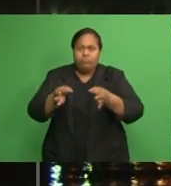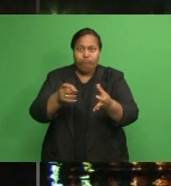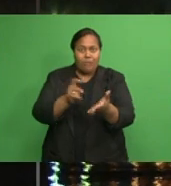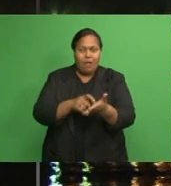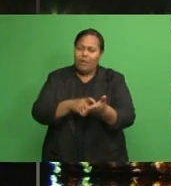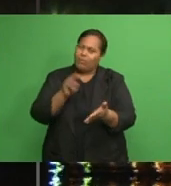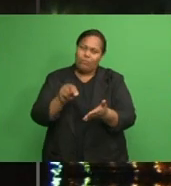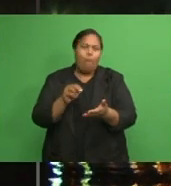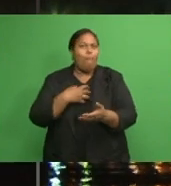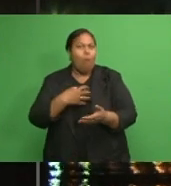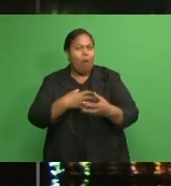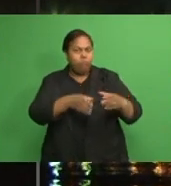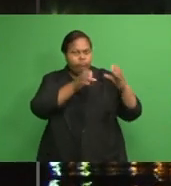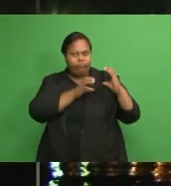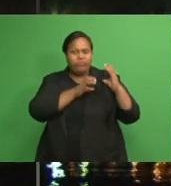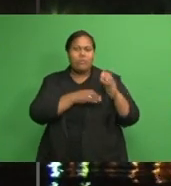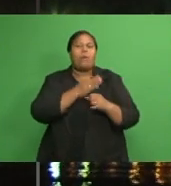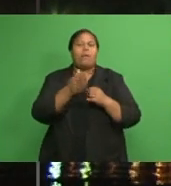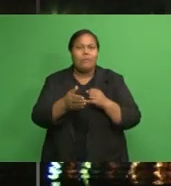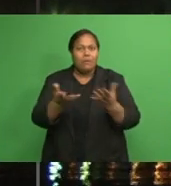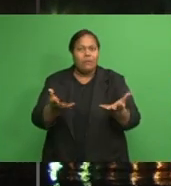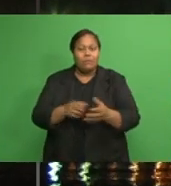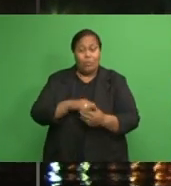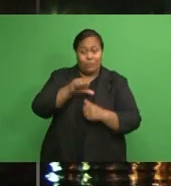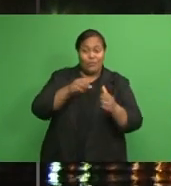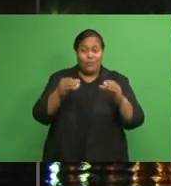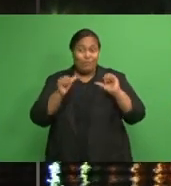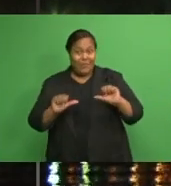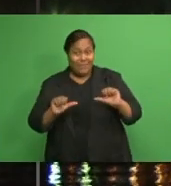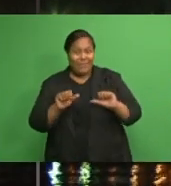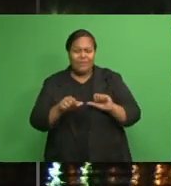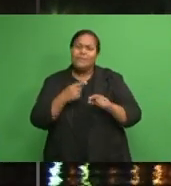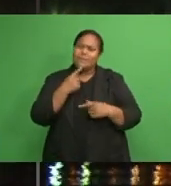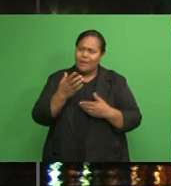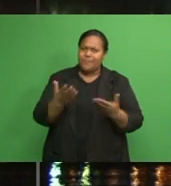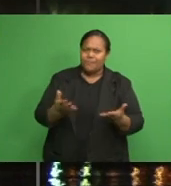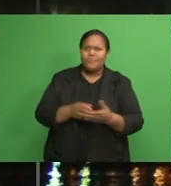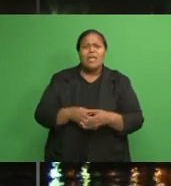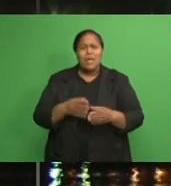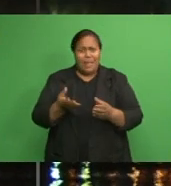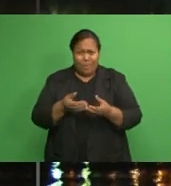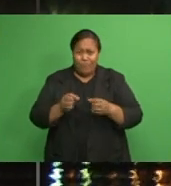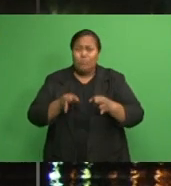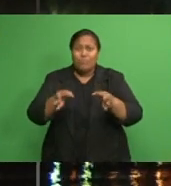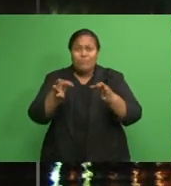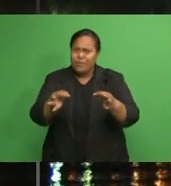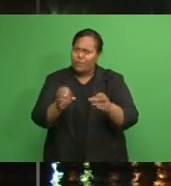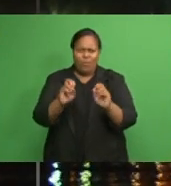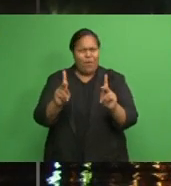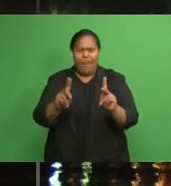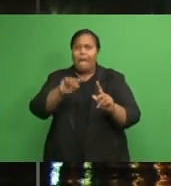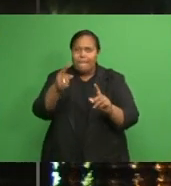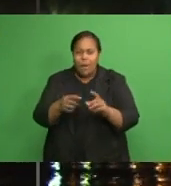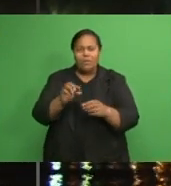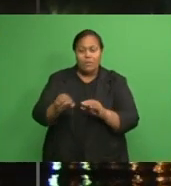the end. Association President Saud Minam says deferment is temporary relief and interest will continue to